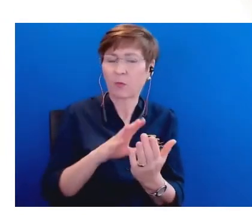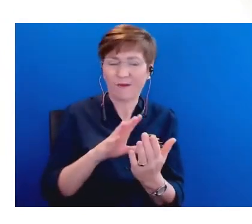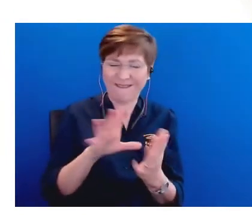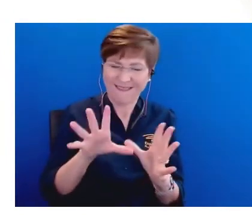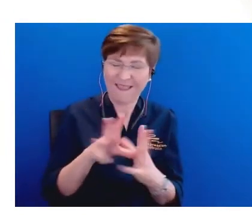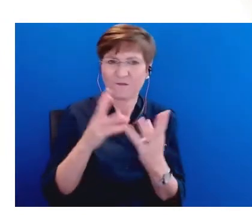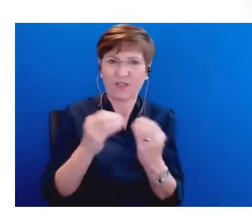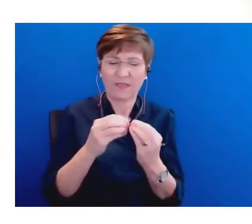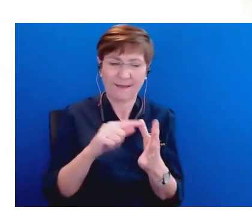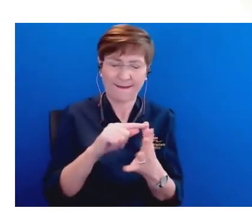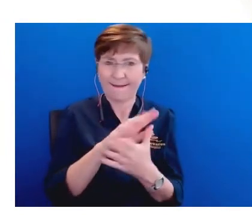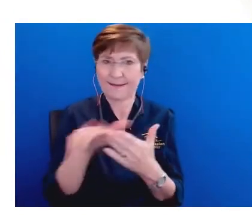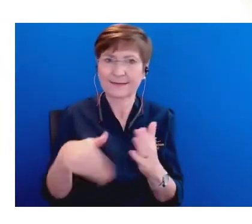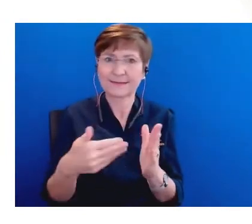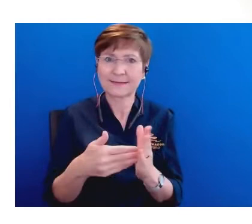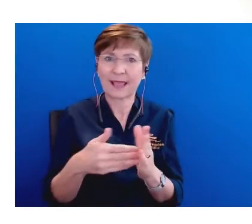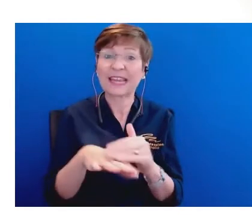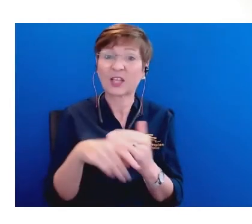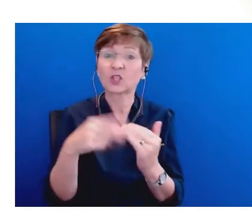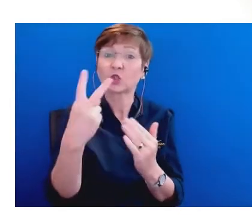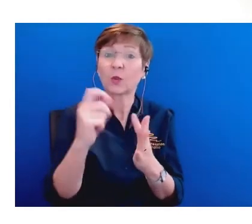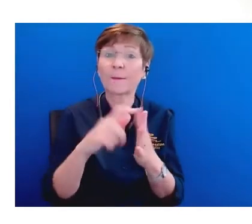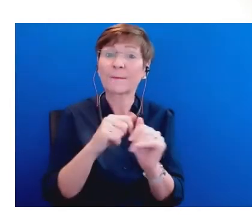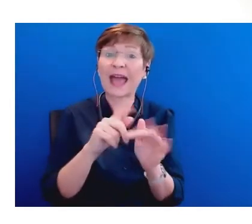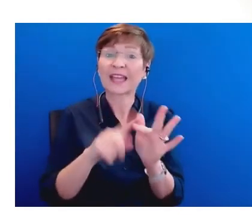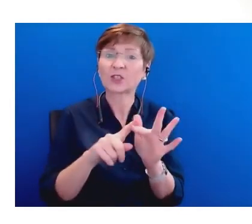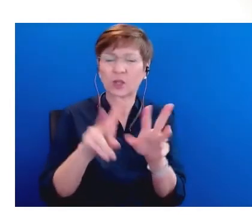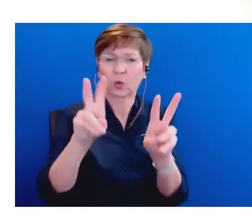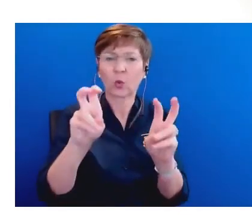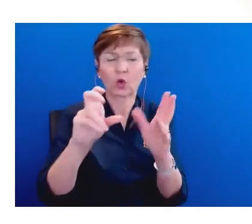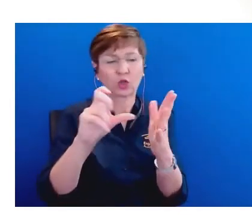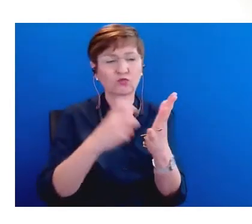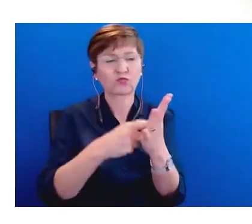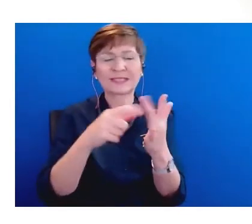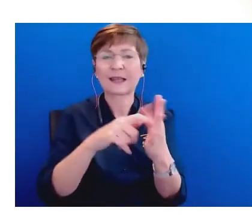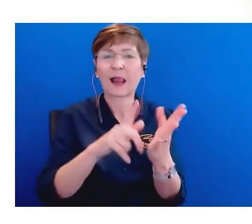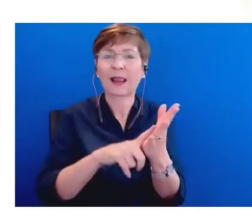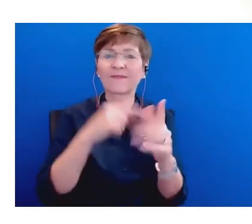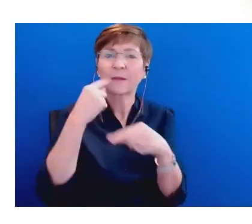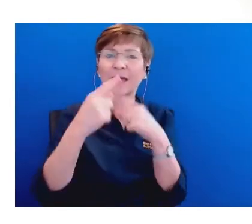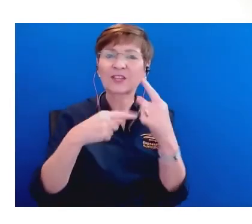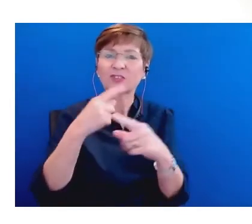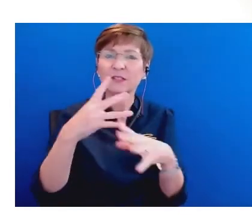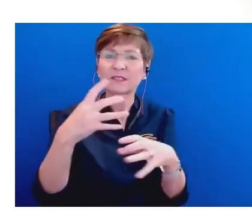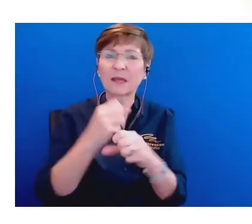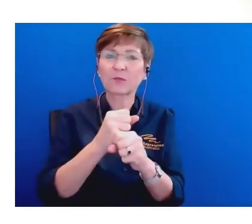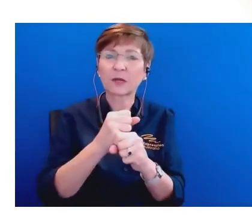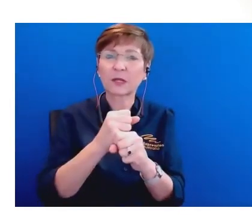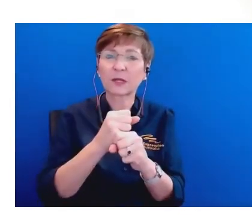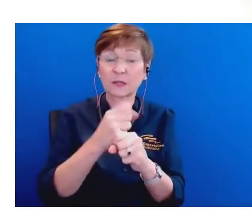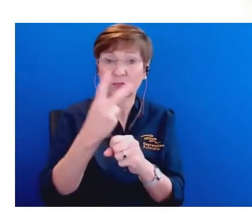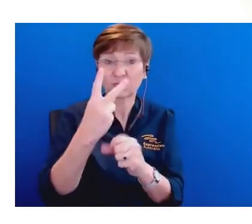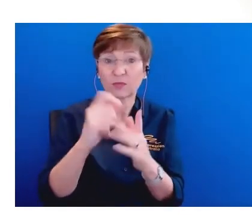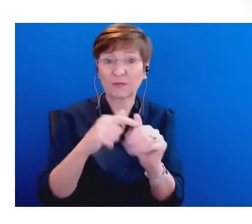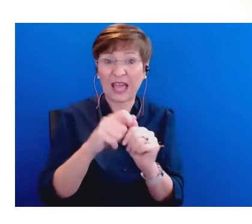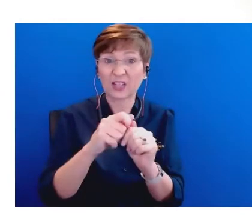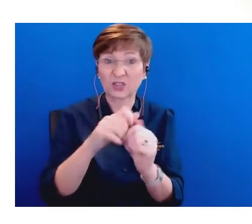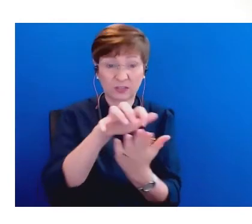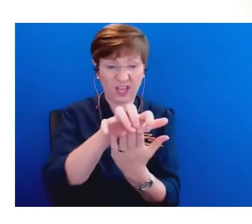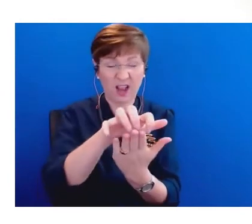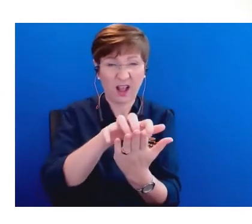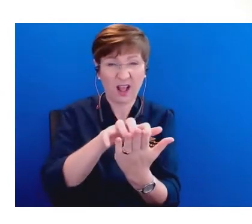2-page document that's called a critical information summary. And this seems like a good idea to fit everything on 2